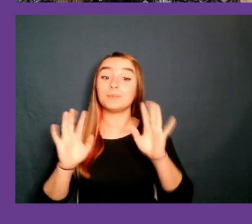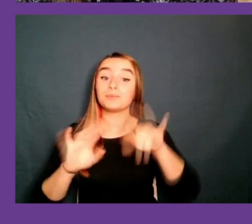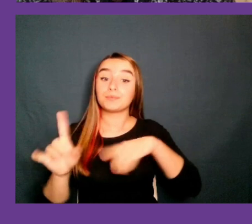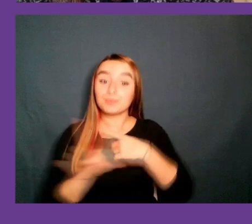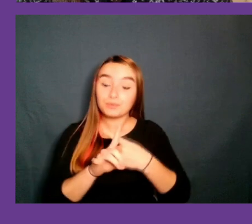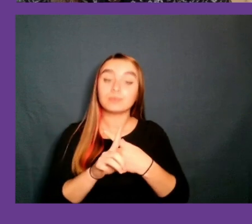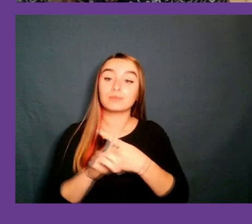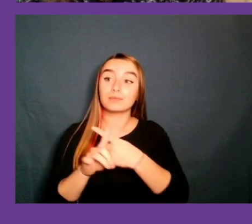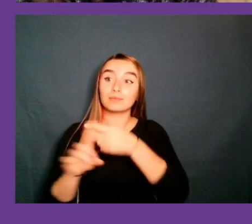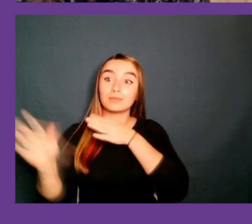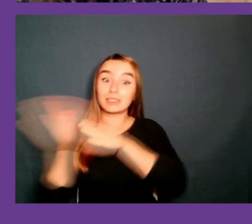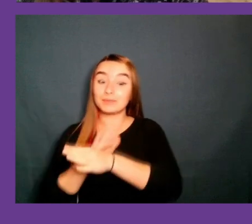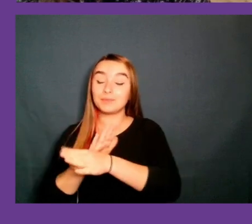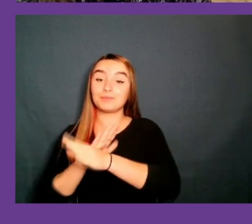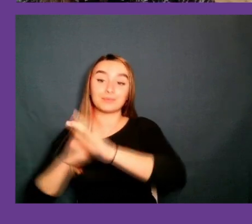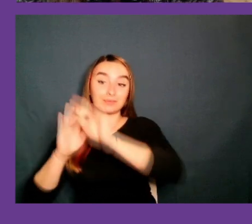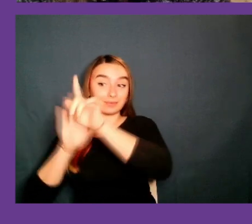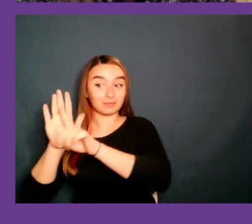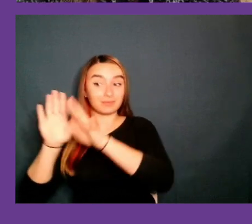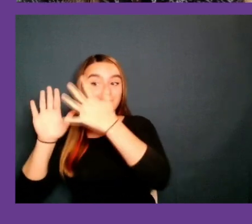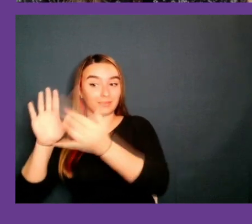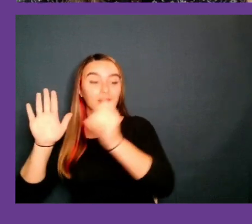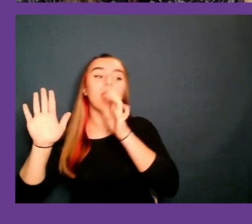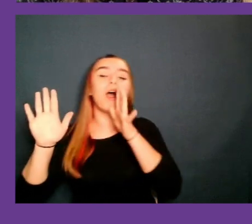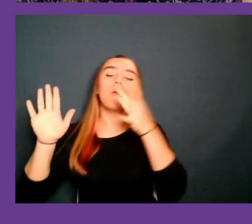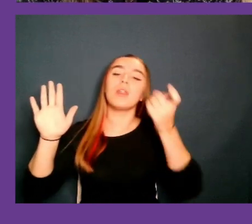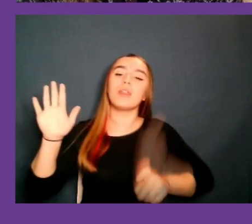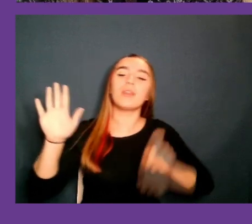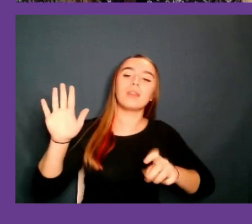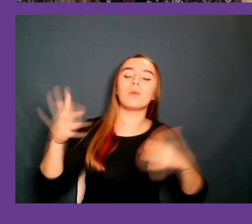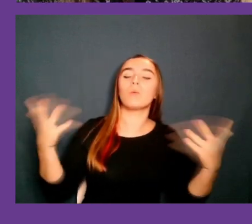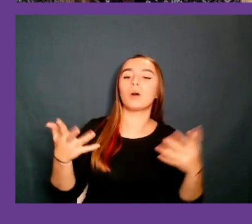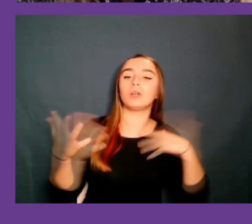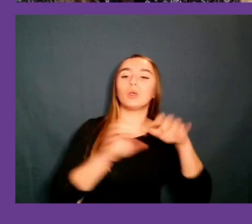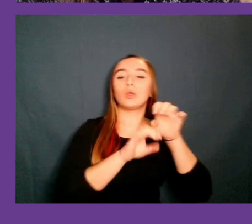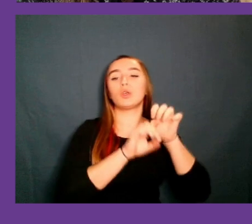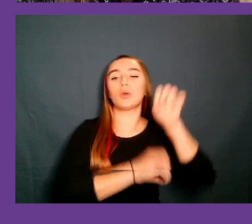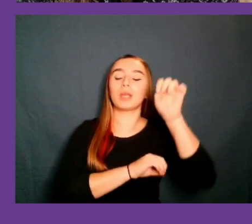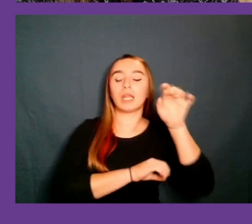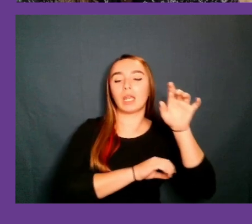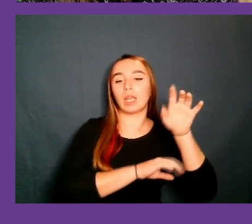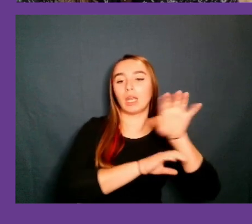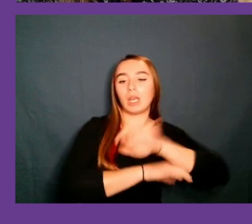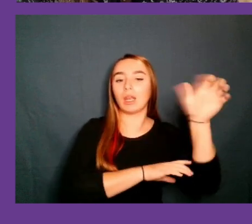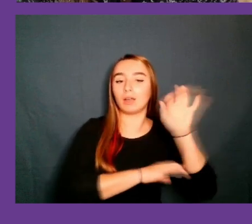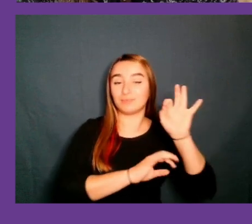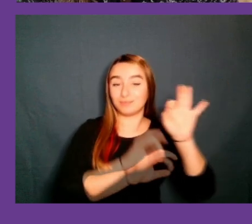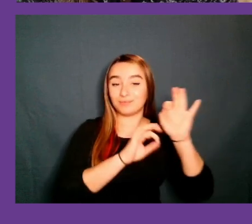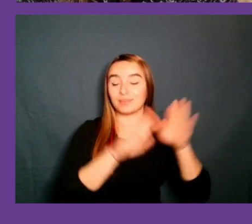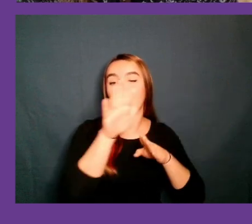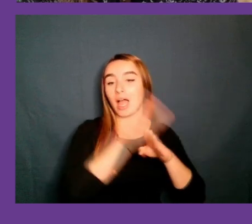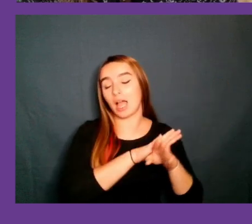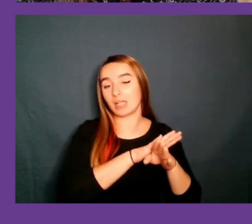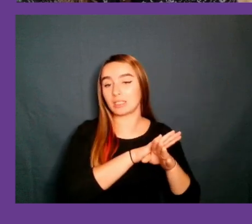and now it has to be harmonized under the European Accessibility Act. And you're going to tell us what these involve. Susanna, you